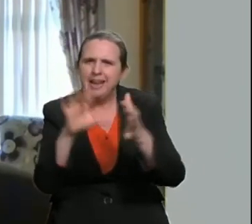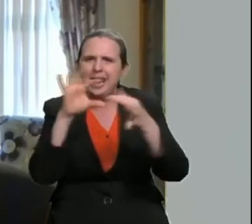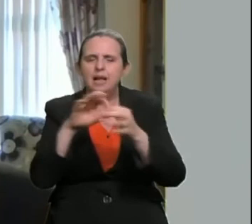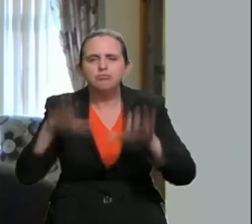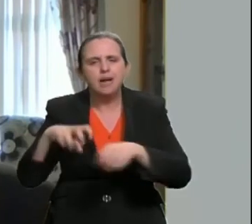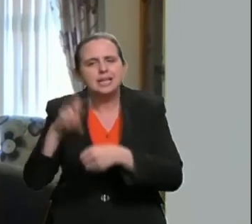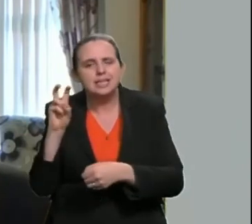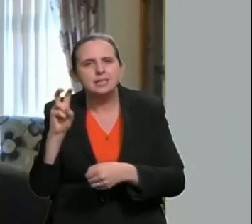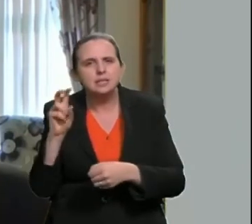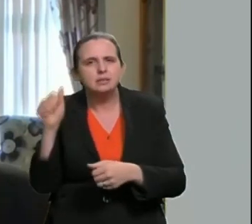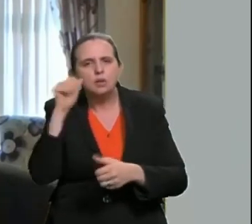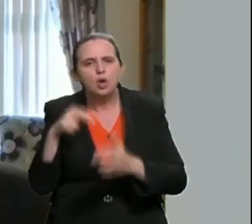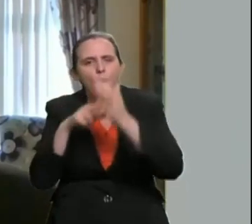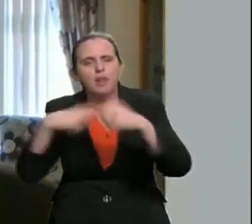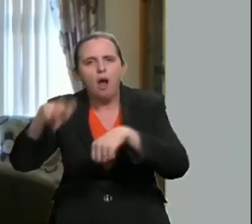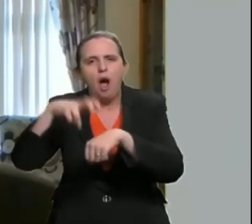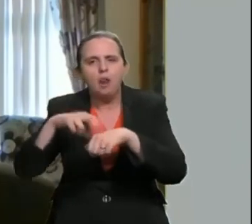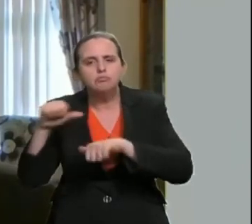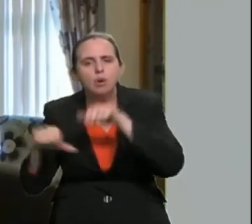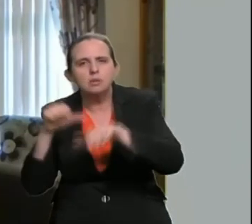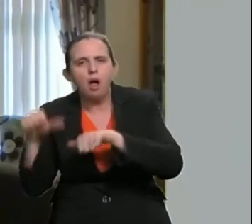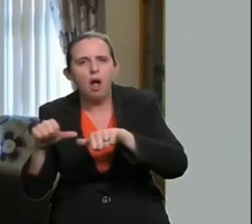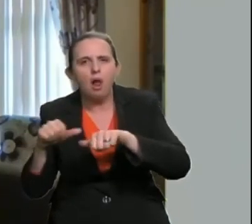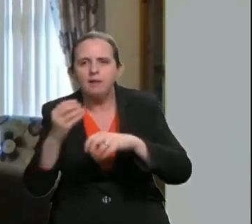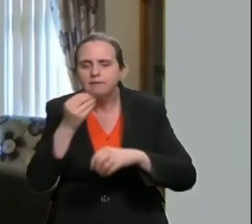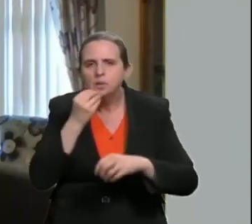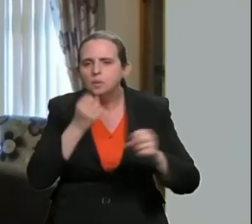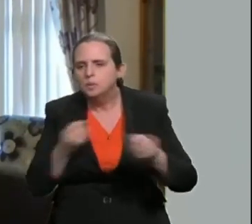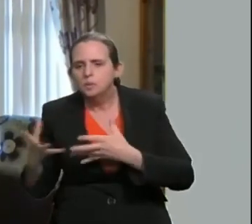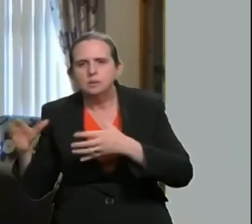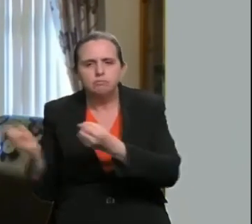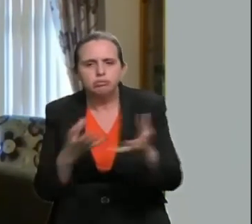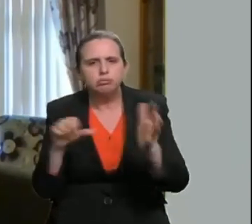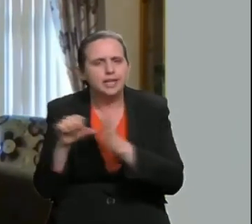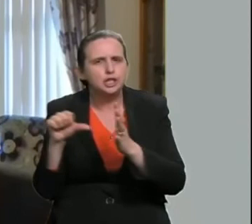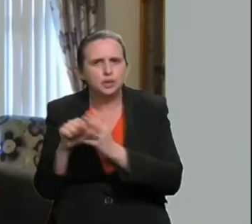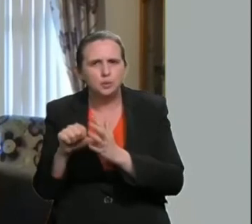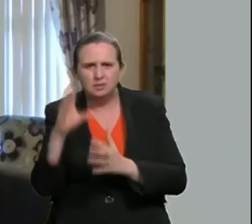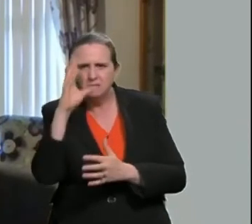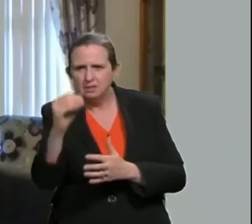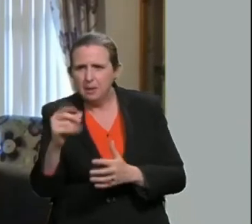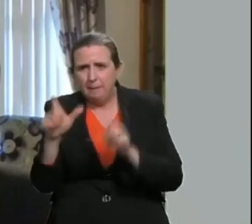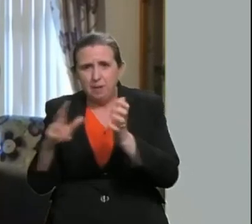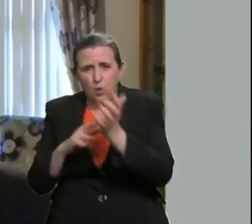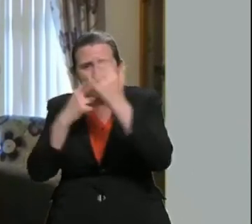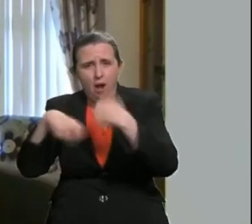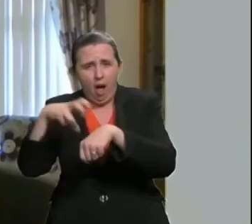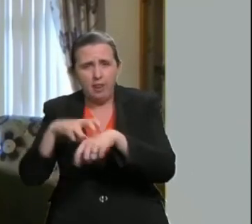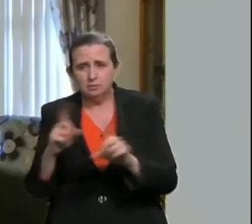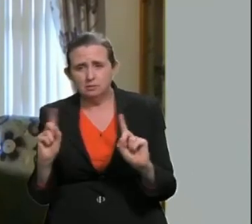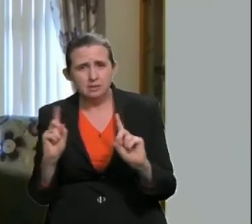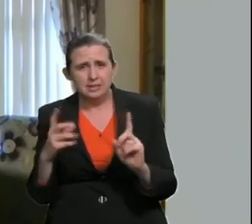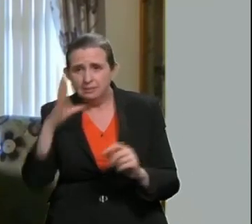These problems are scheduled to get worse from April. Can you outline a timeline where people in Northern Ireland, and indeed all across